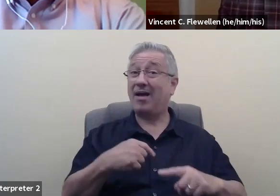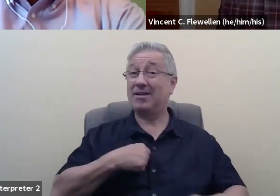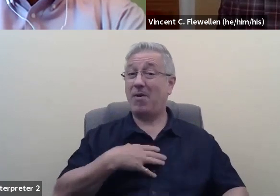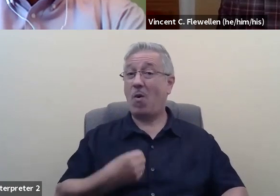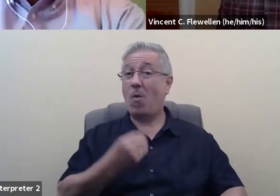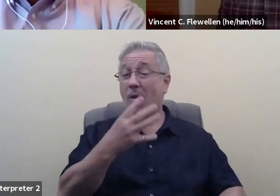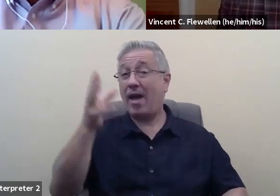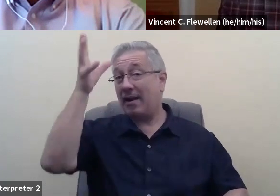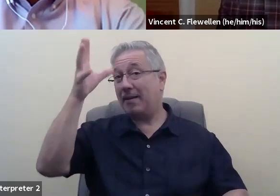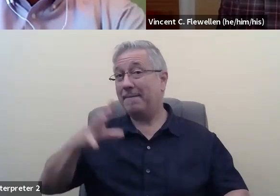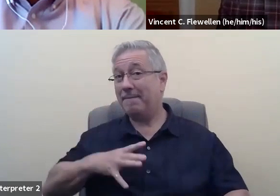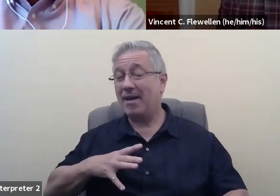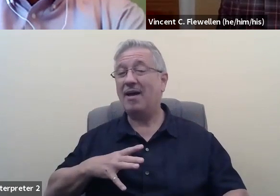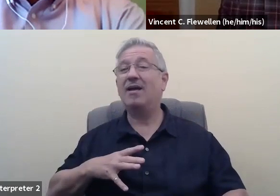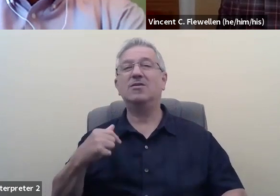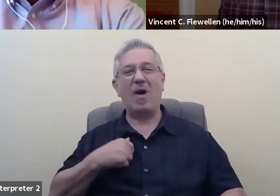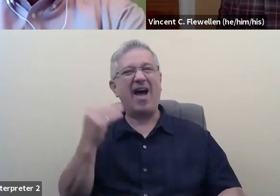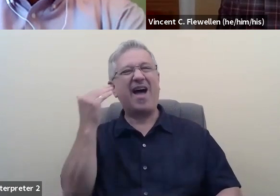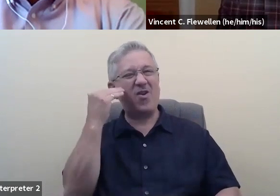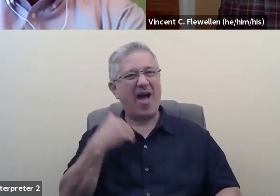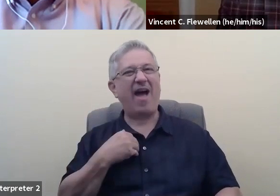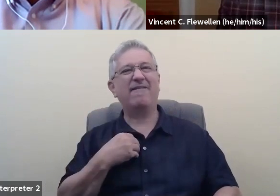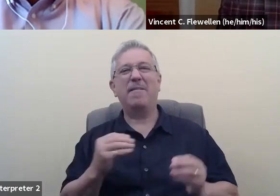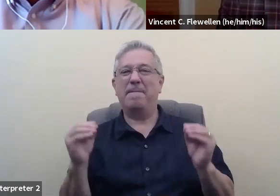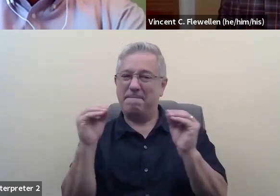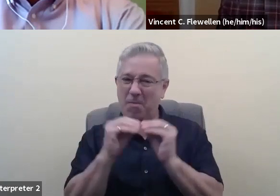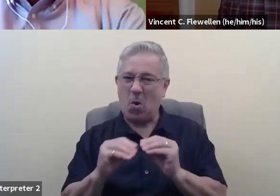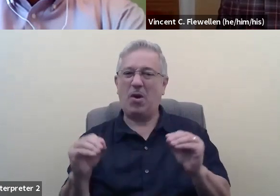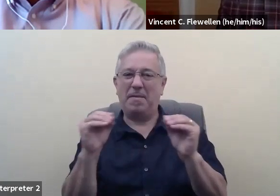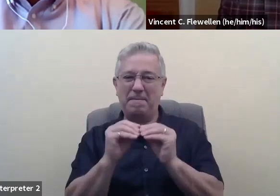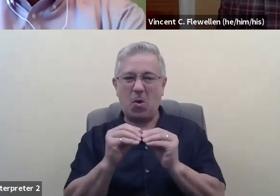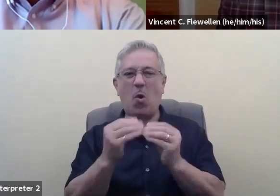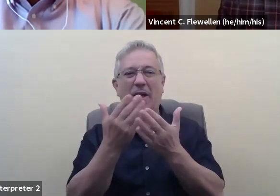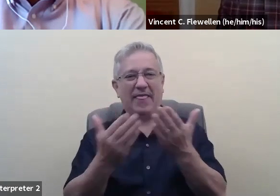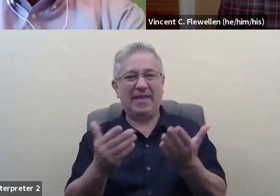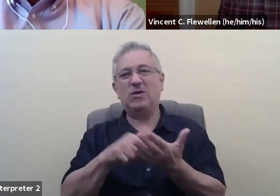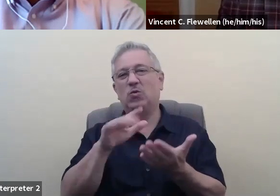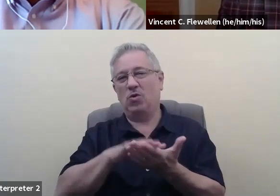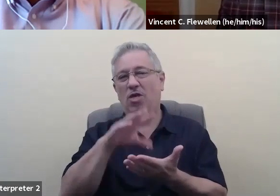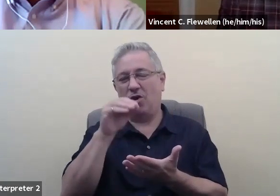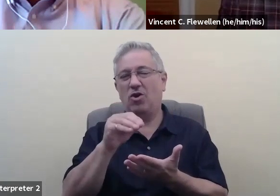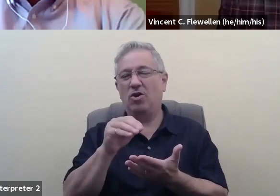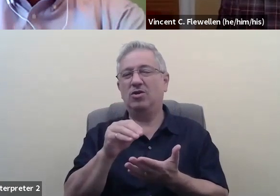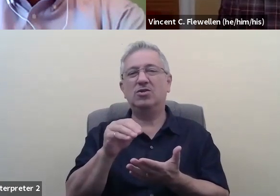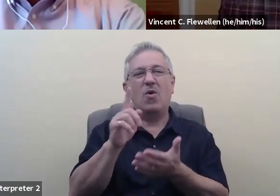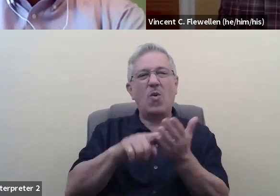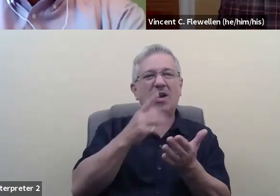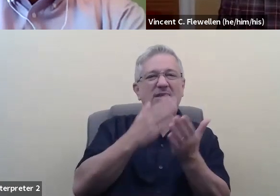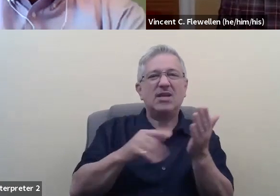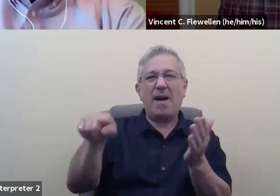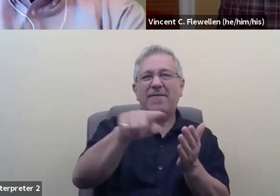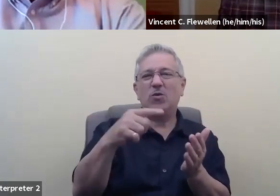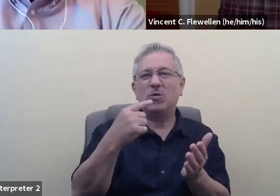that I needed to learn. As a person who has a disability, I definitely, Desiree, feel you when you get tired